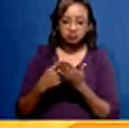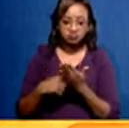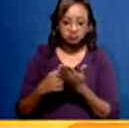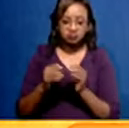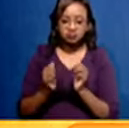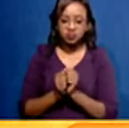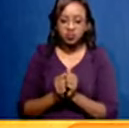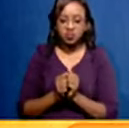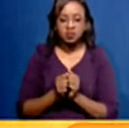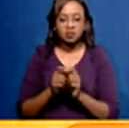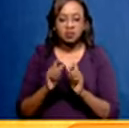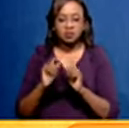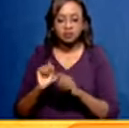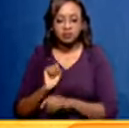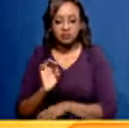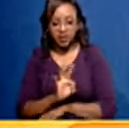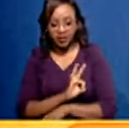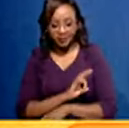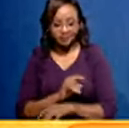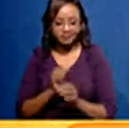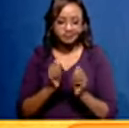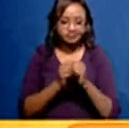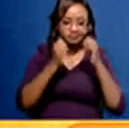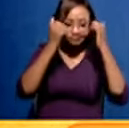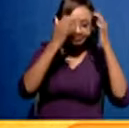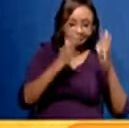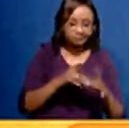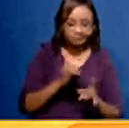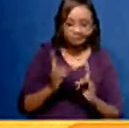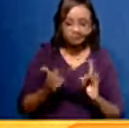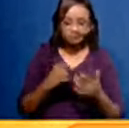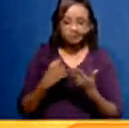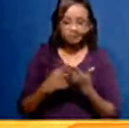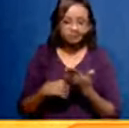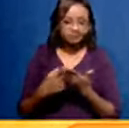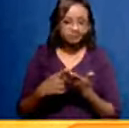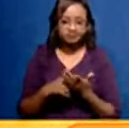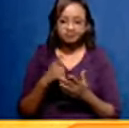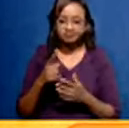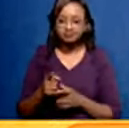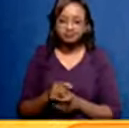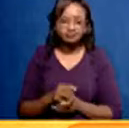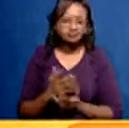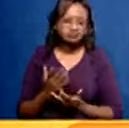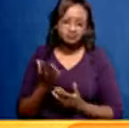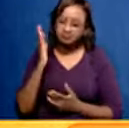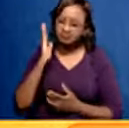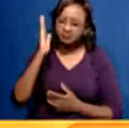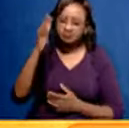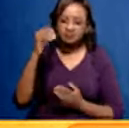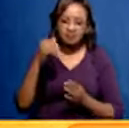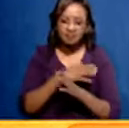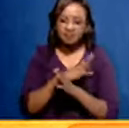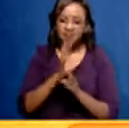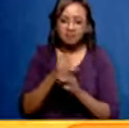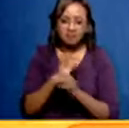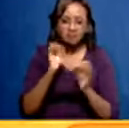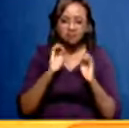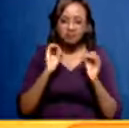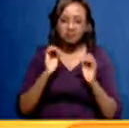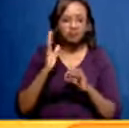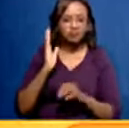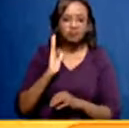with students were not naive. They were extremely direct. They were